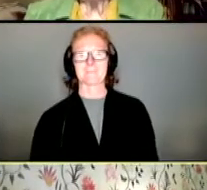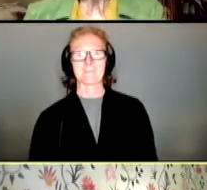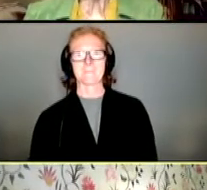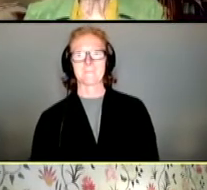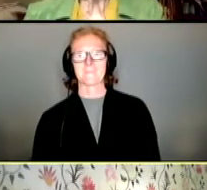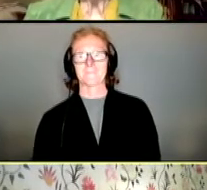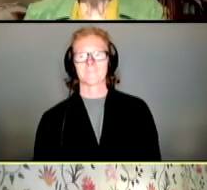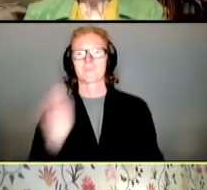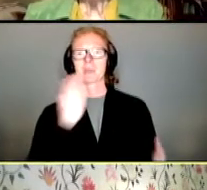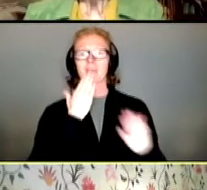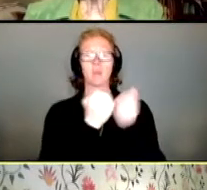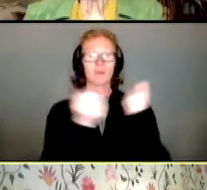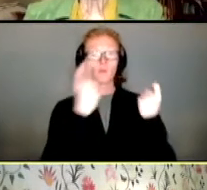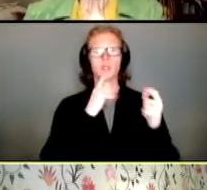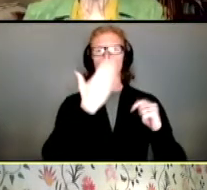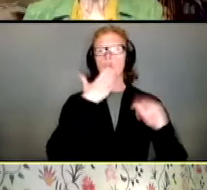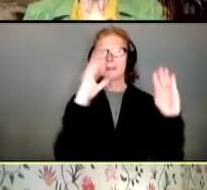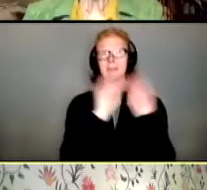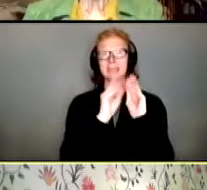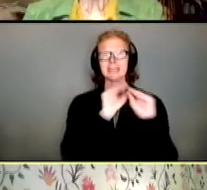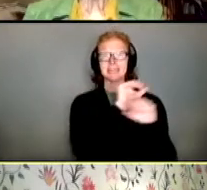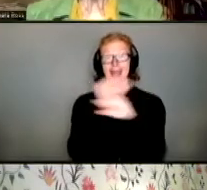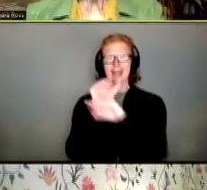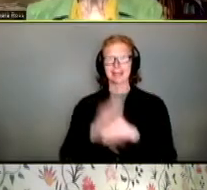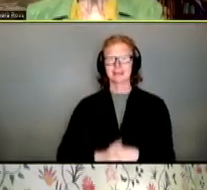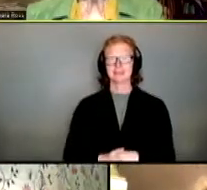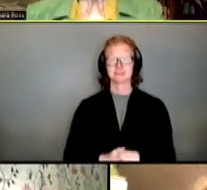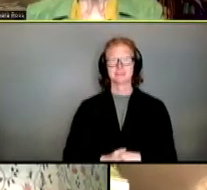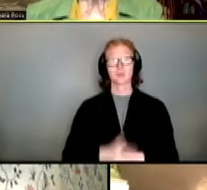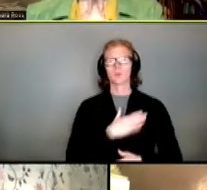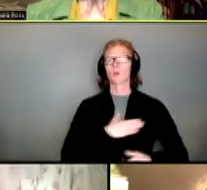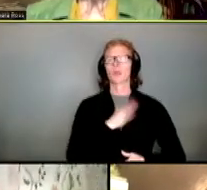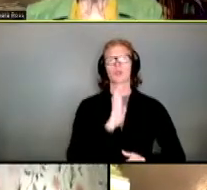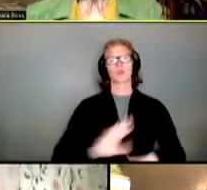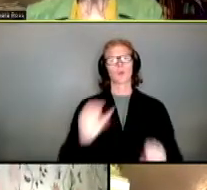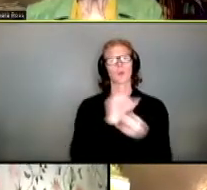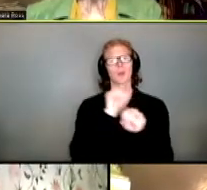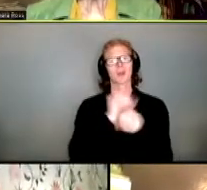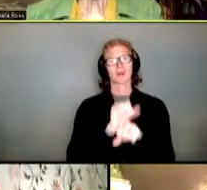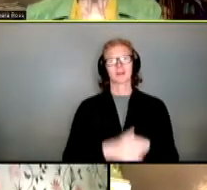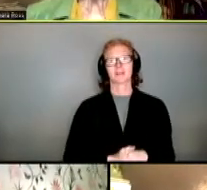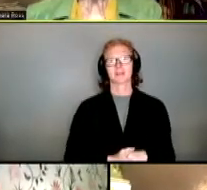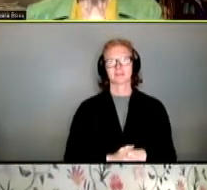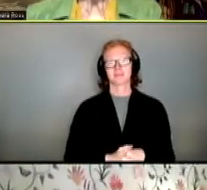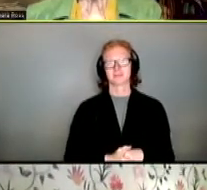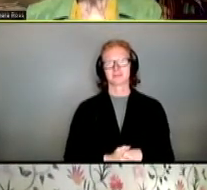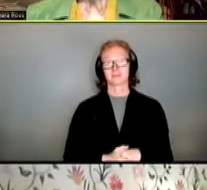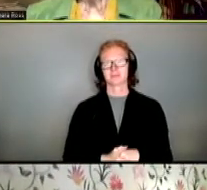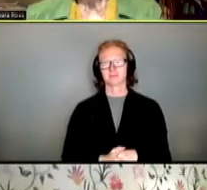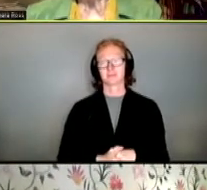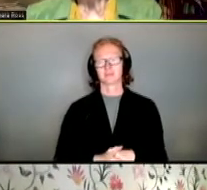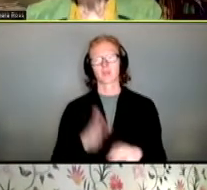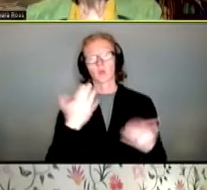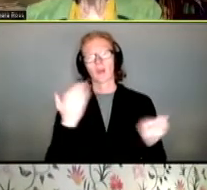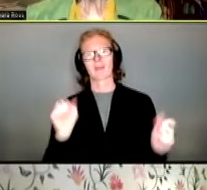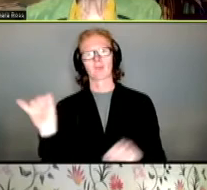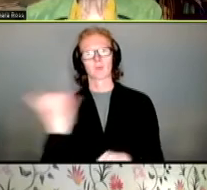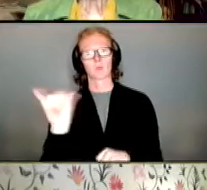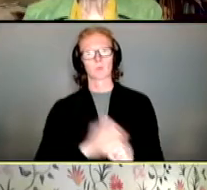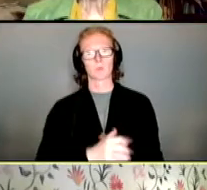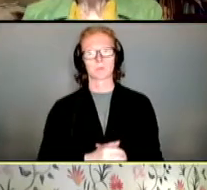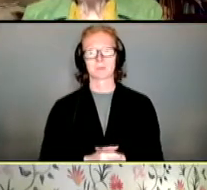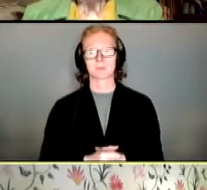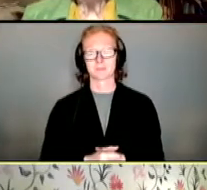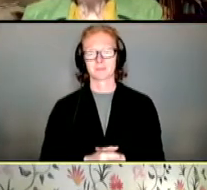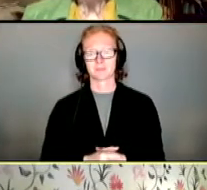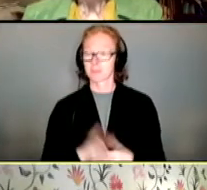Thanks, everybody. Good meeting. We appreciate all your hard work. We really do appreciate the effort you put in. That's